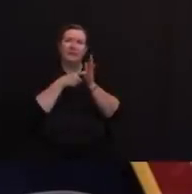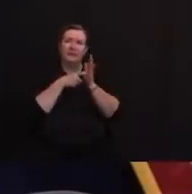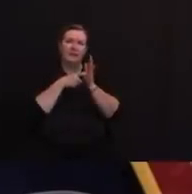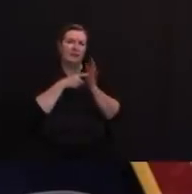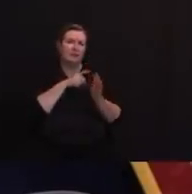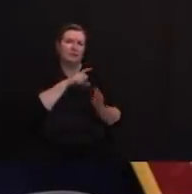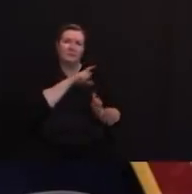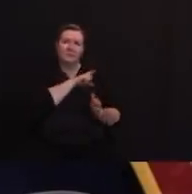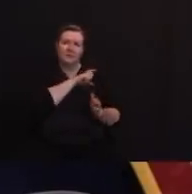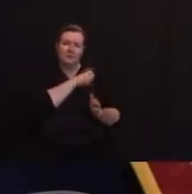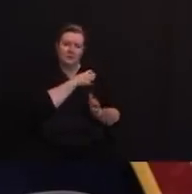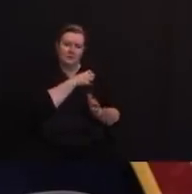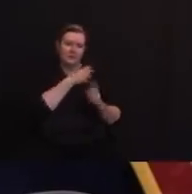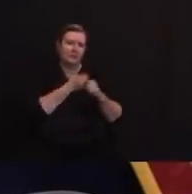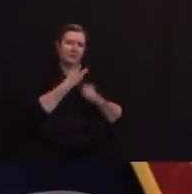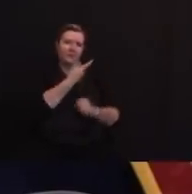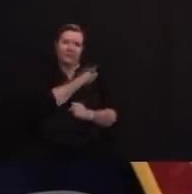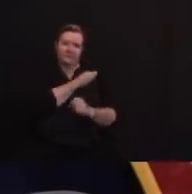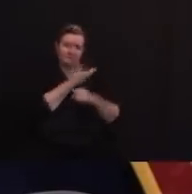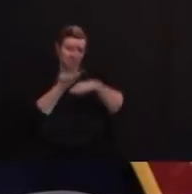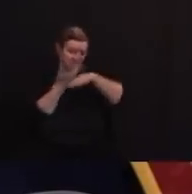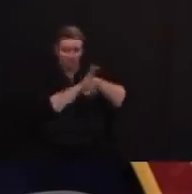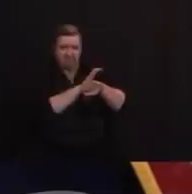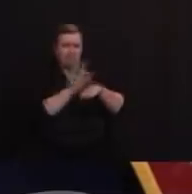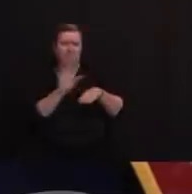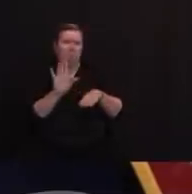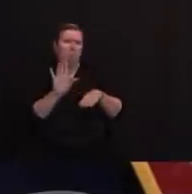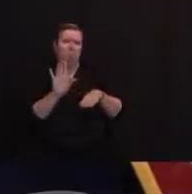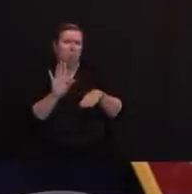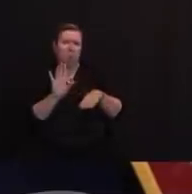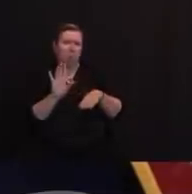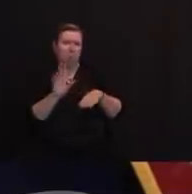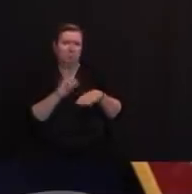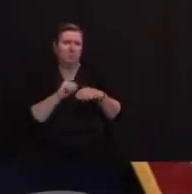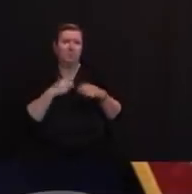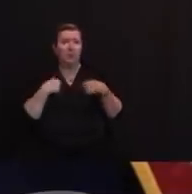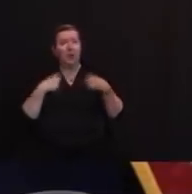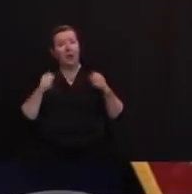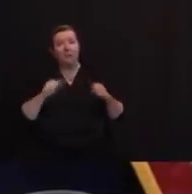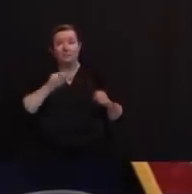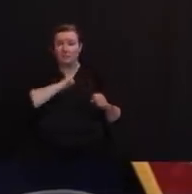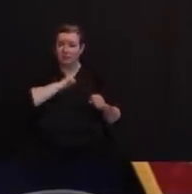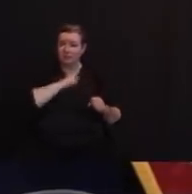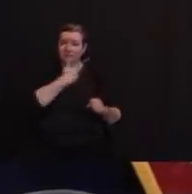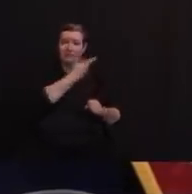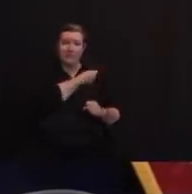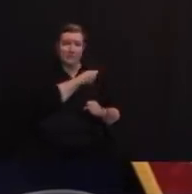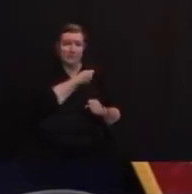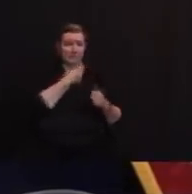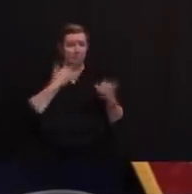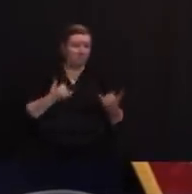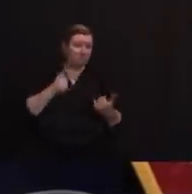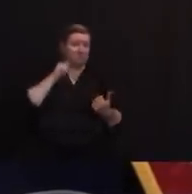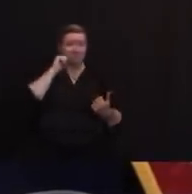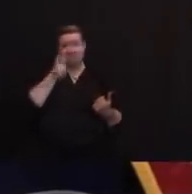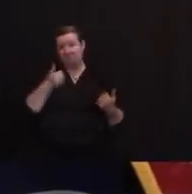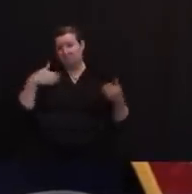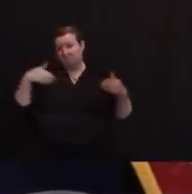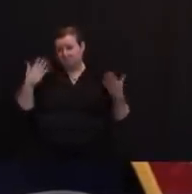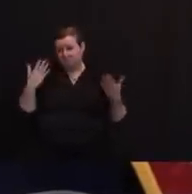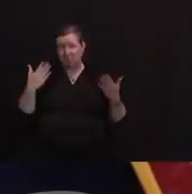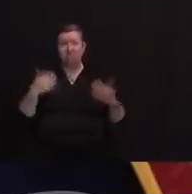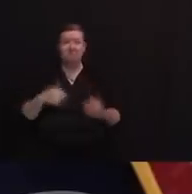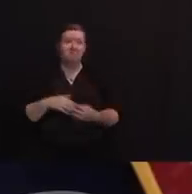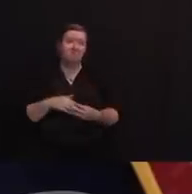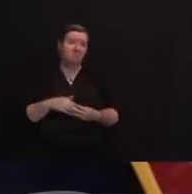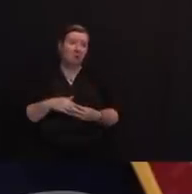again, I guess I'm eligible as of today or tomorrow, right, that I would get it, and I would just hope that, and again, I would put